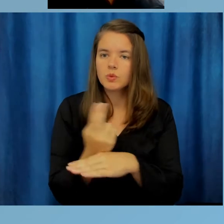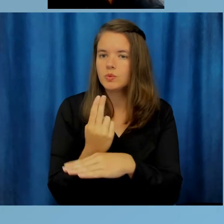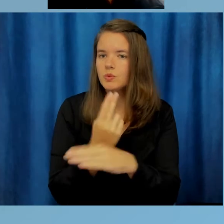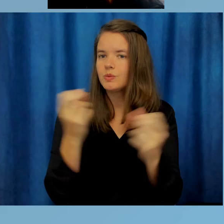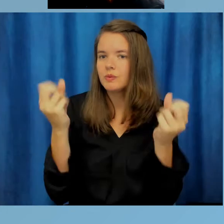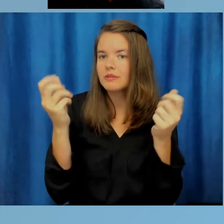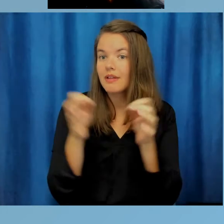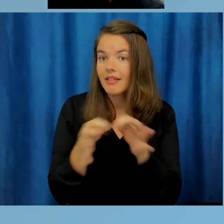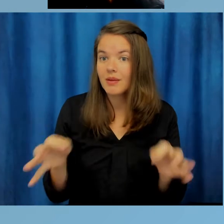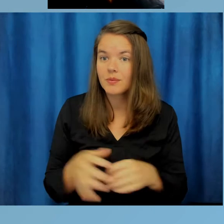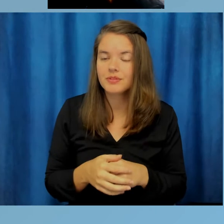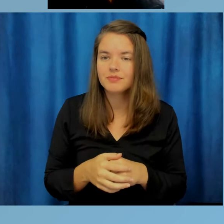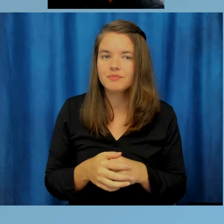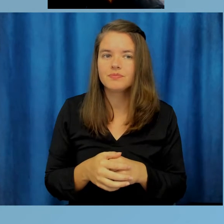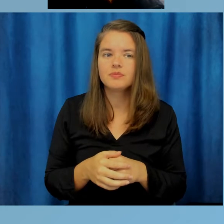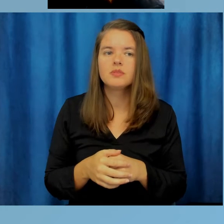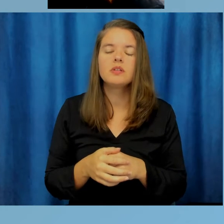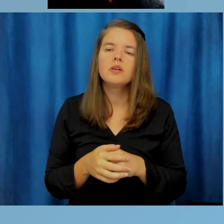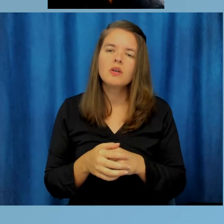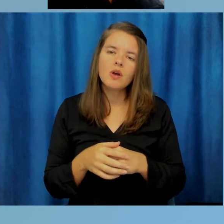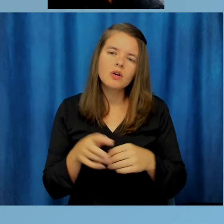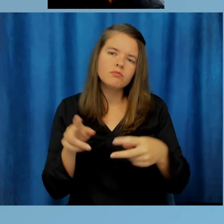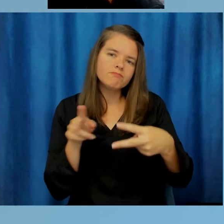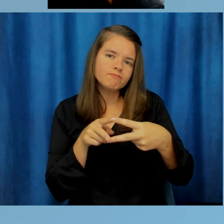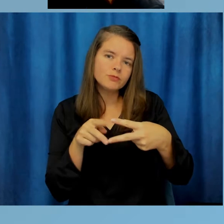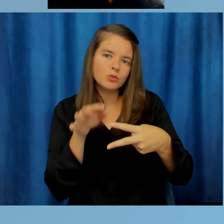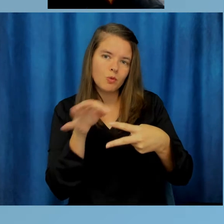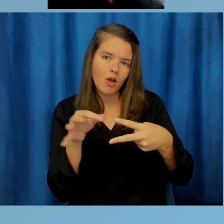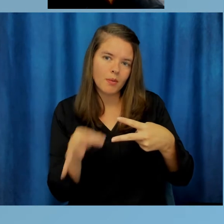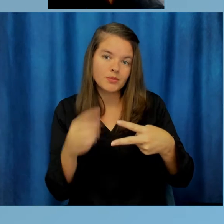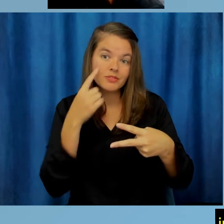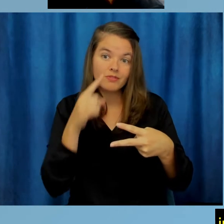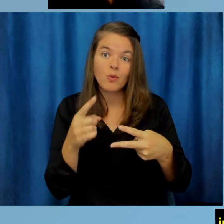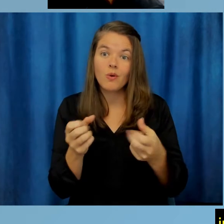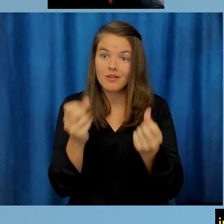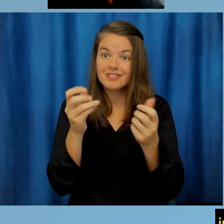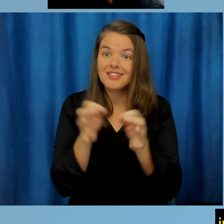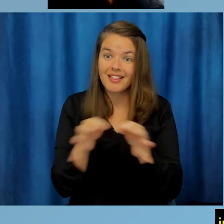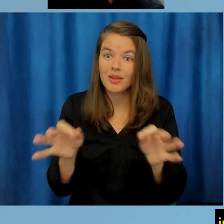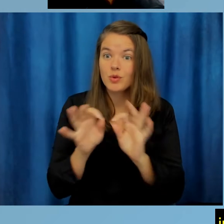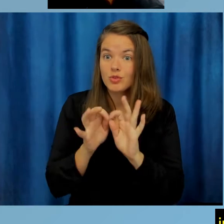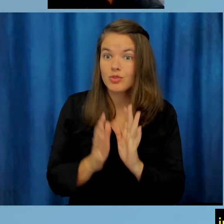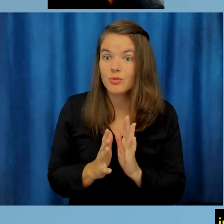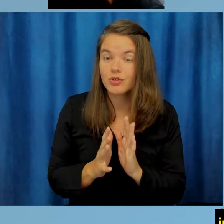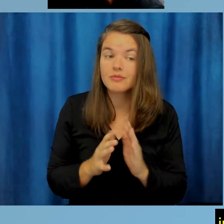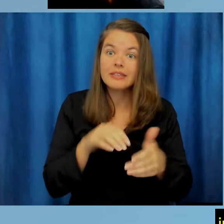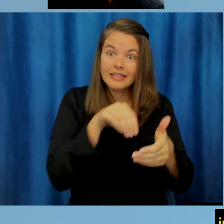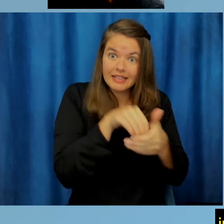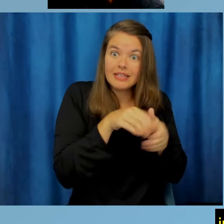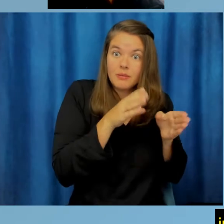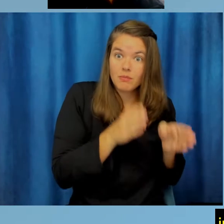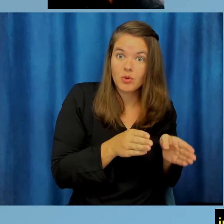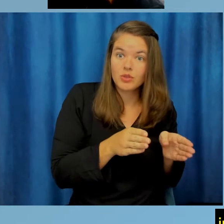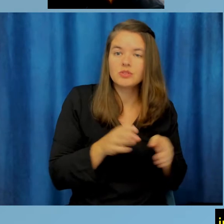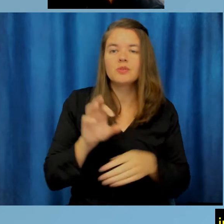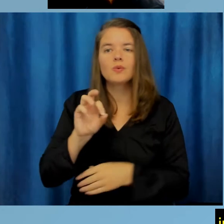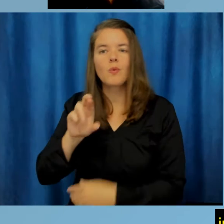language. So two options for using sign language interpreters, in person and remote.